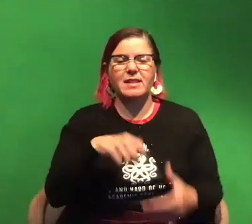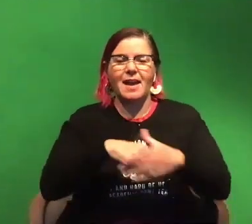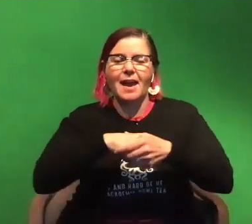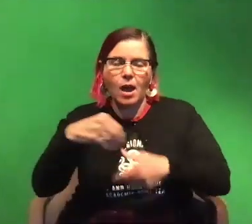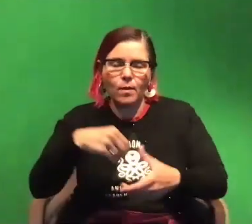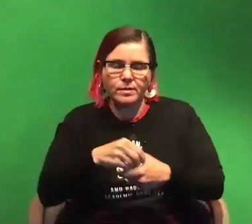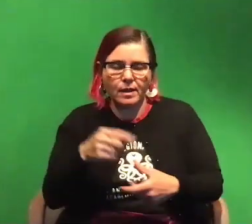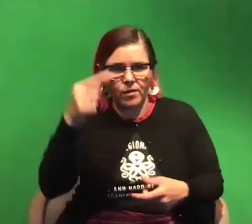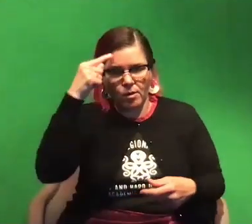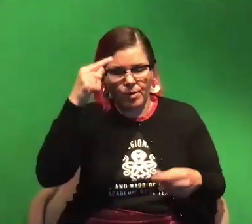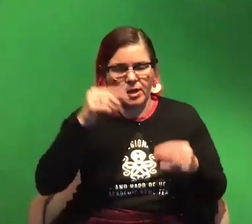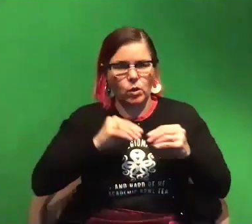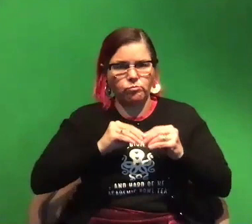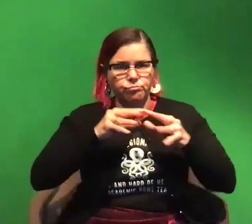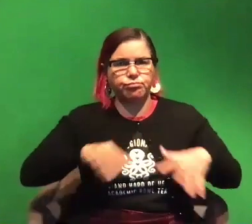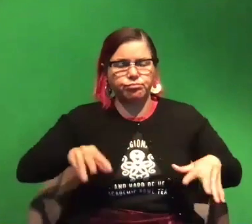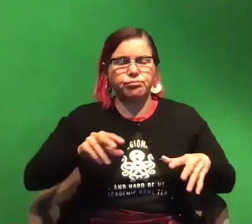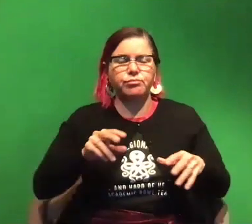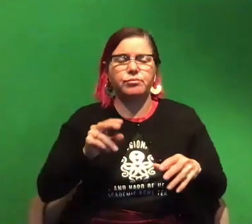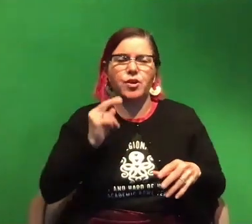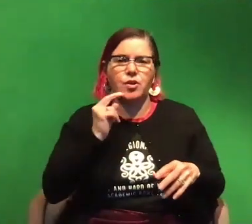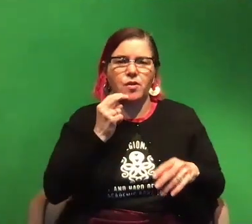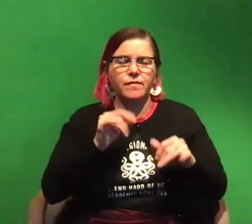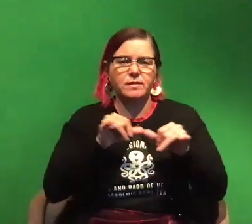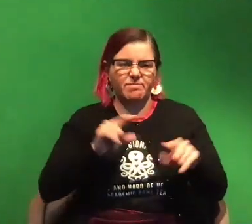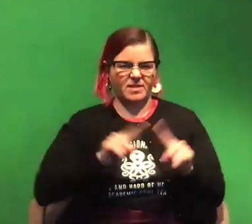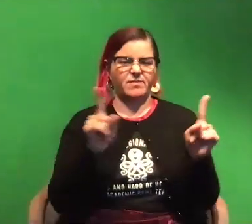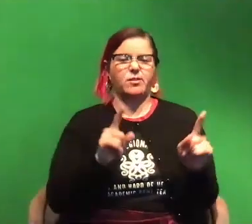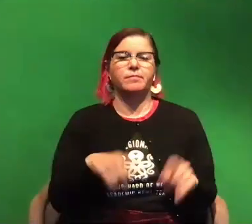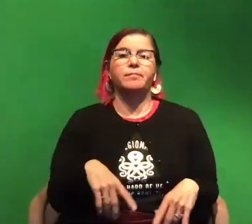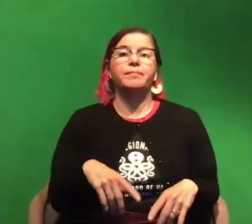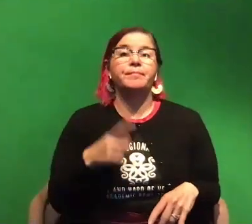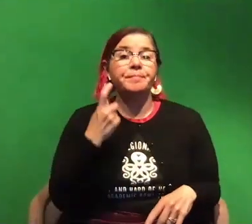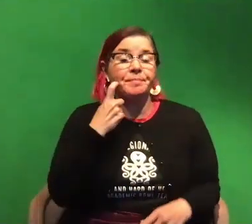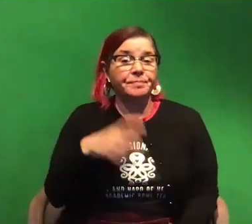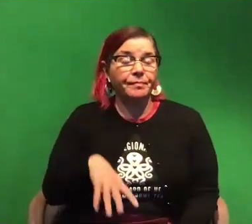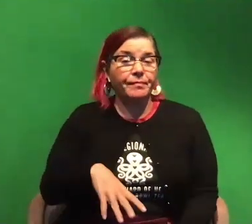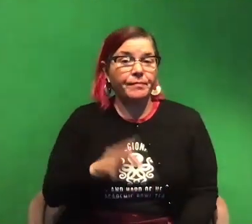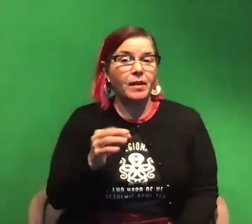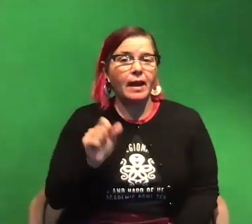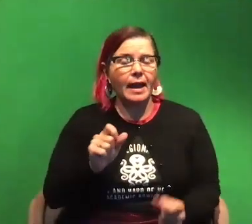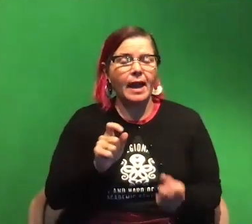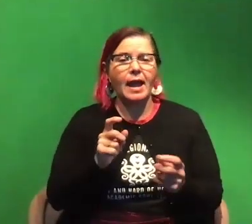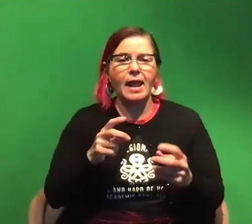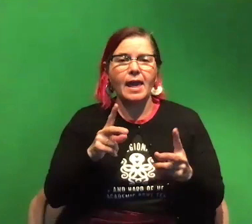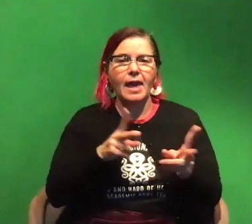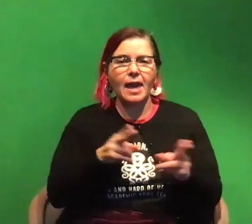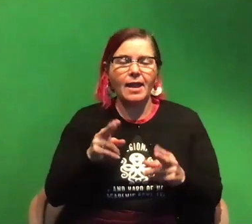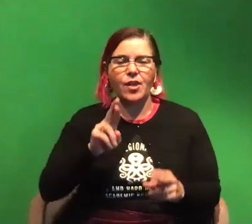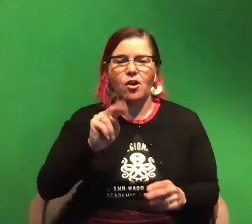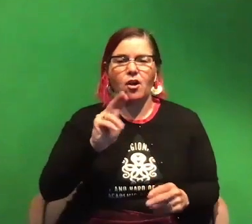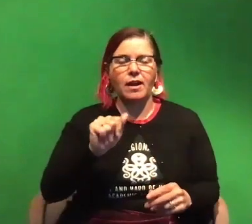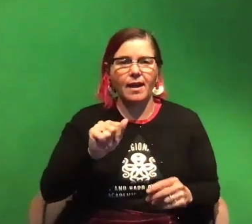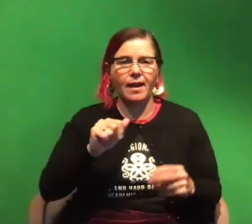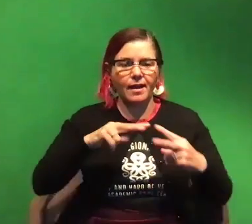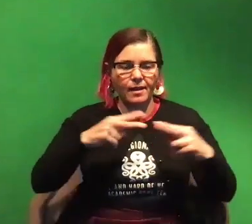very distributed nervous system. That's also very different. We've recently found that they can edit their RNA, which is kind of like the building blocks